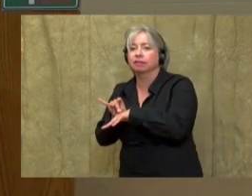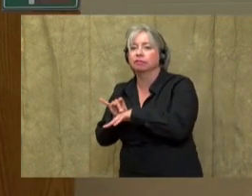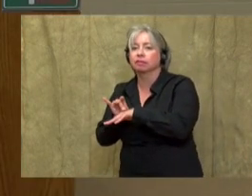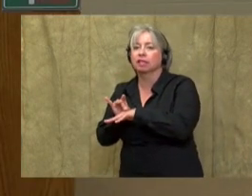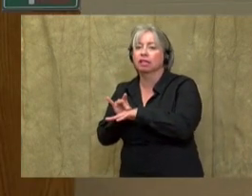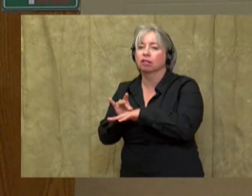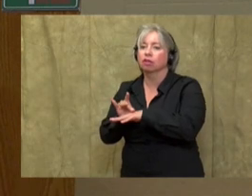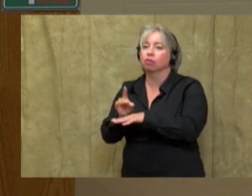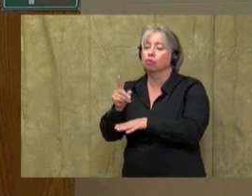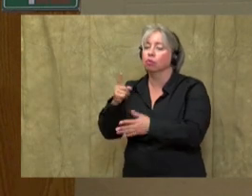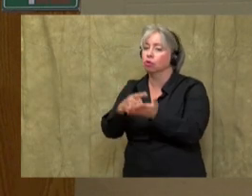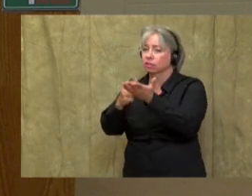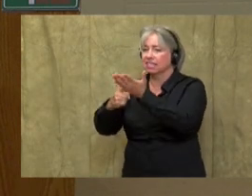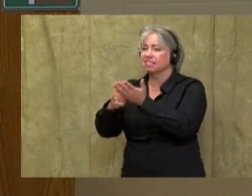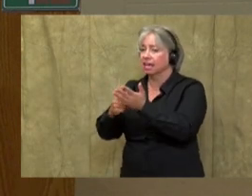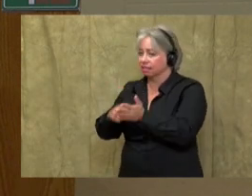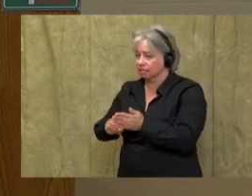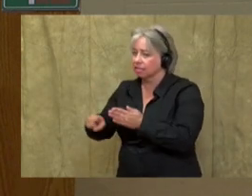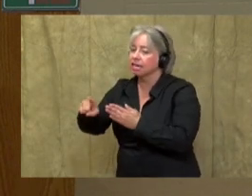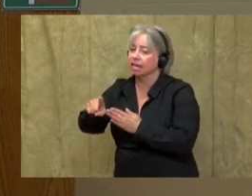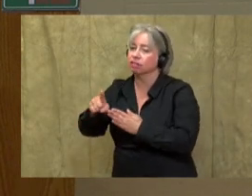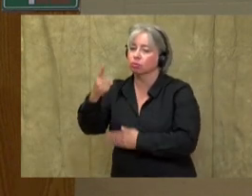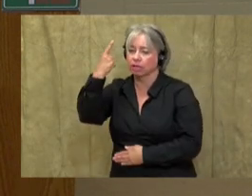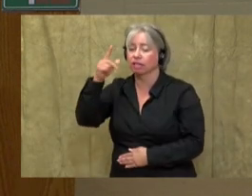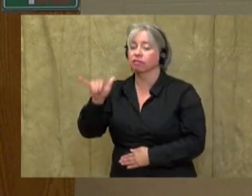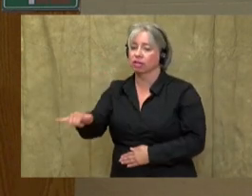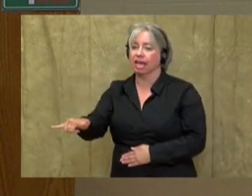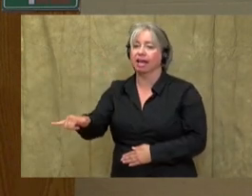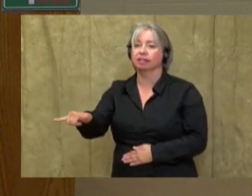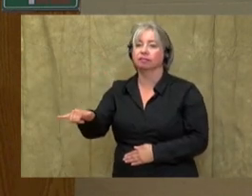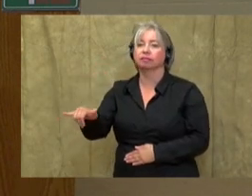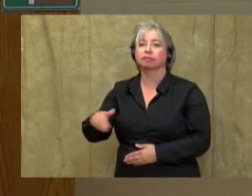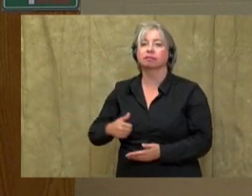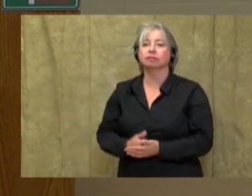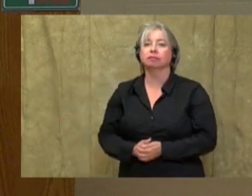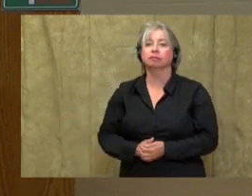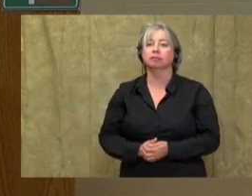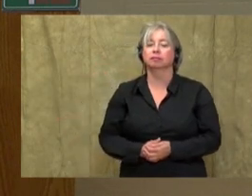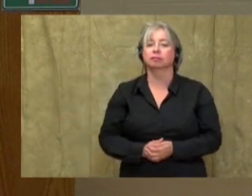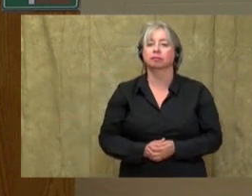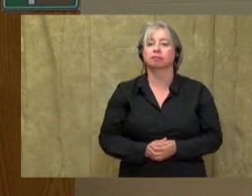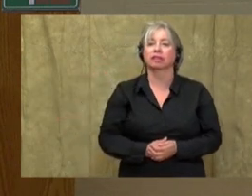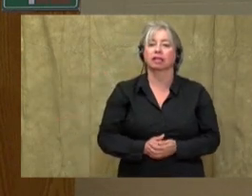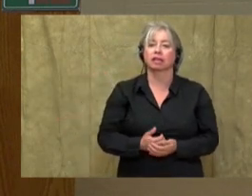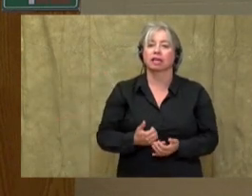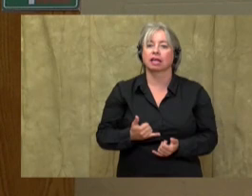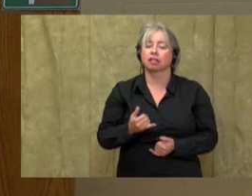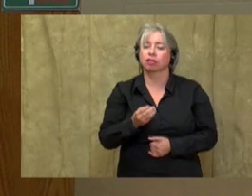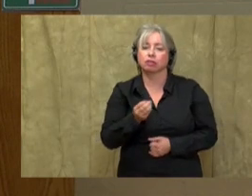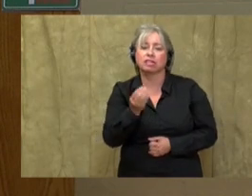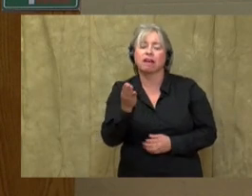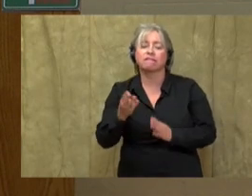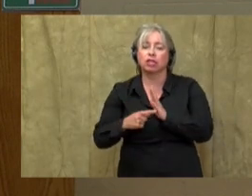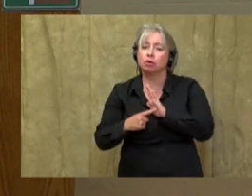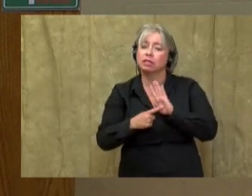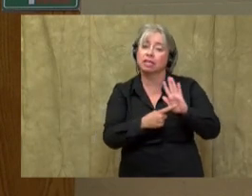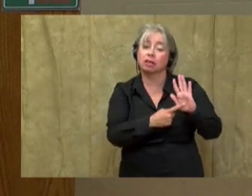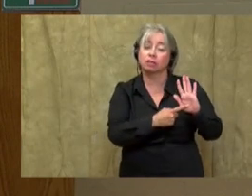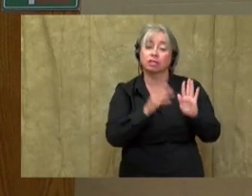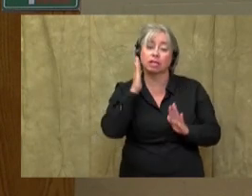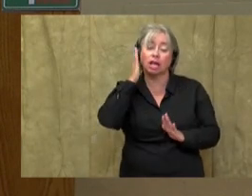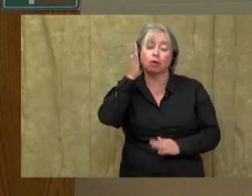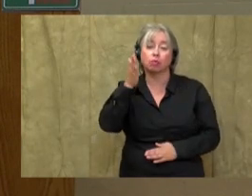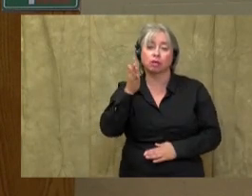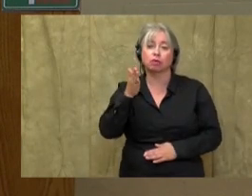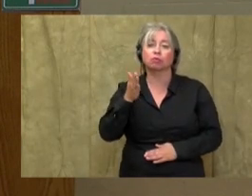into that next week. I'm going to give you some demonstrations in just a second to show this to